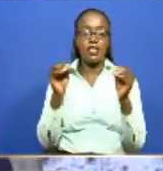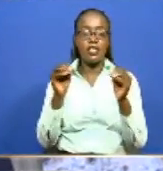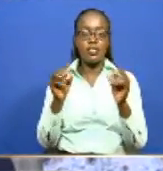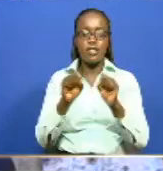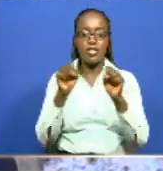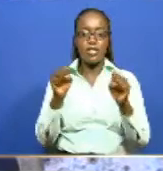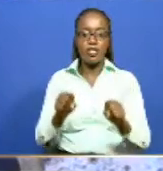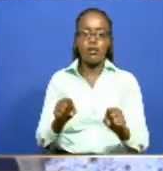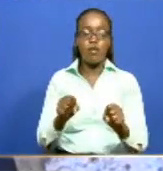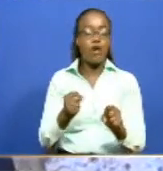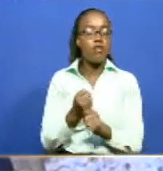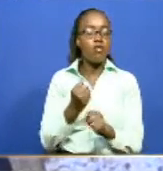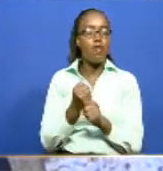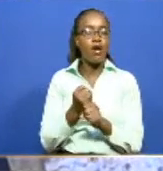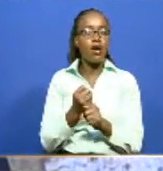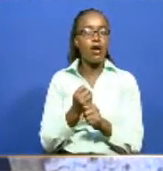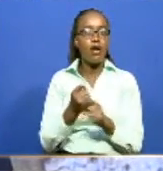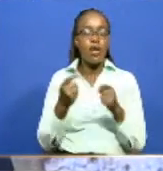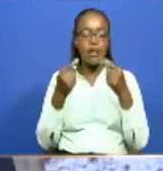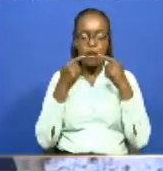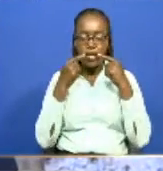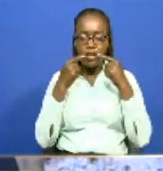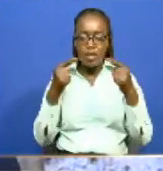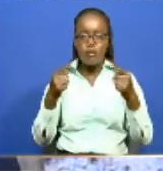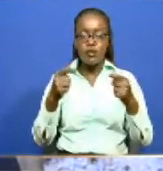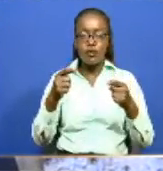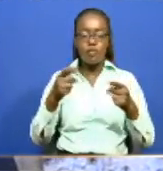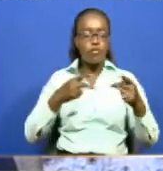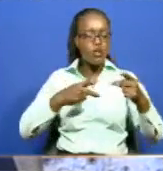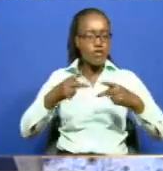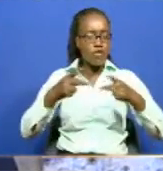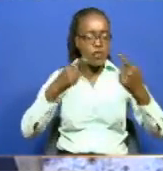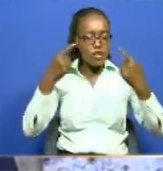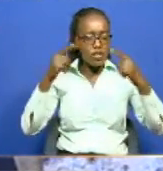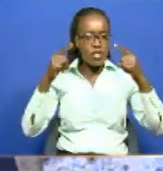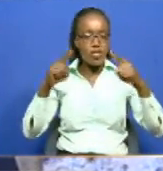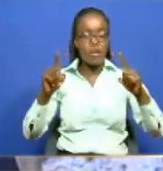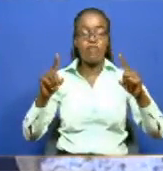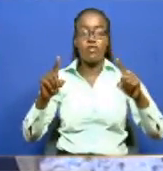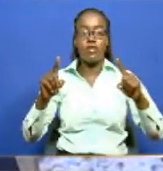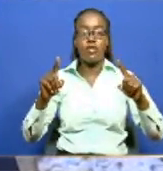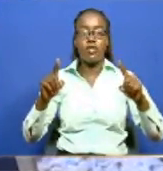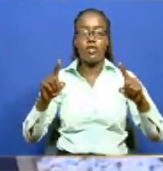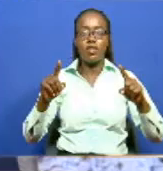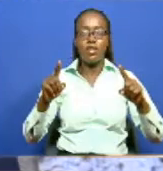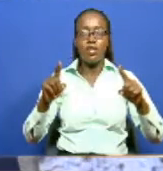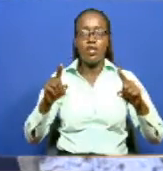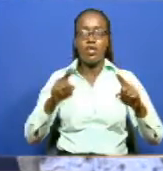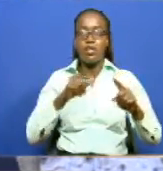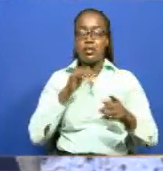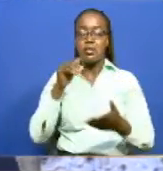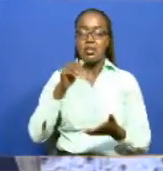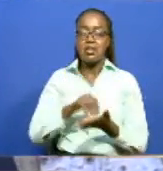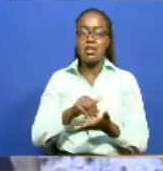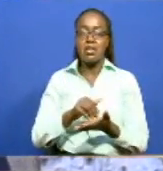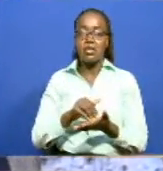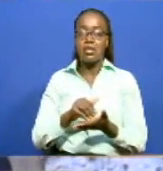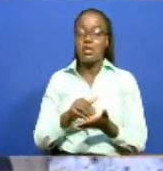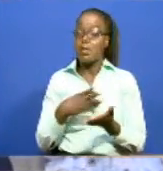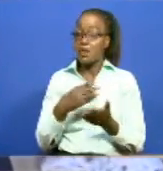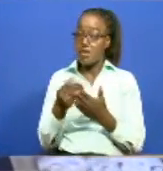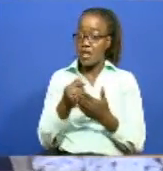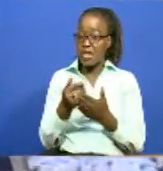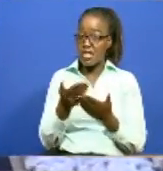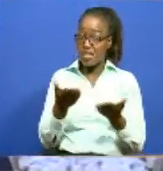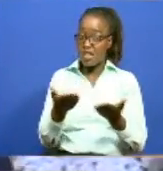that we did, and I want to announce that we have been very, very successful. We are no longer taking cash in our facilities,